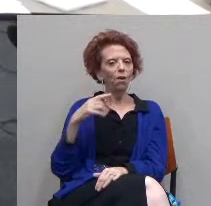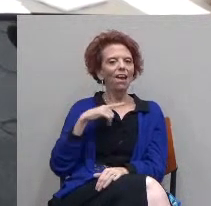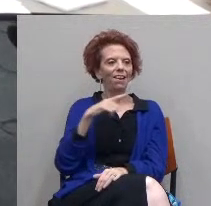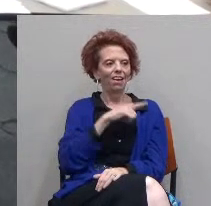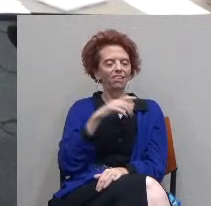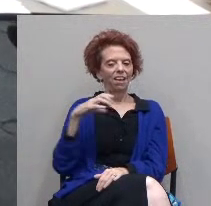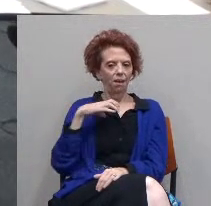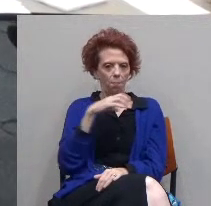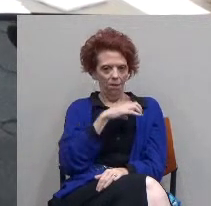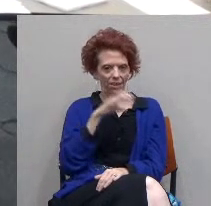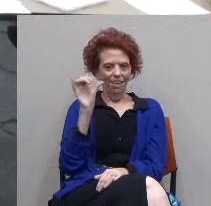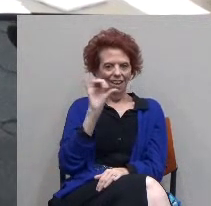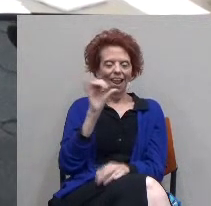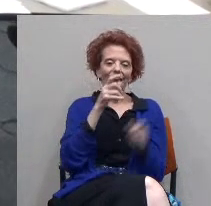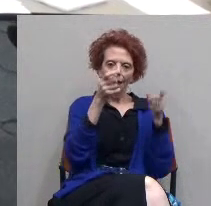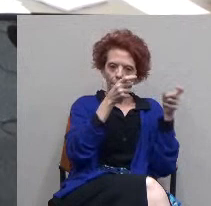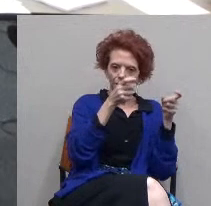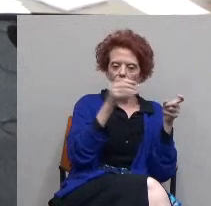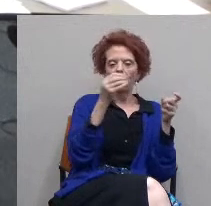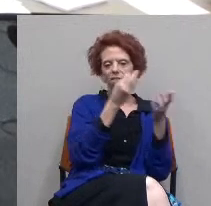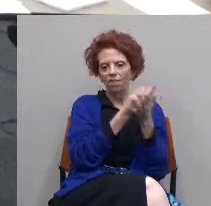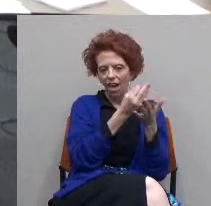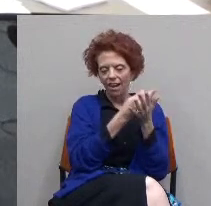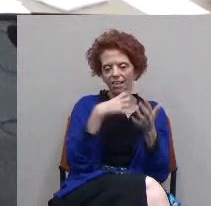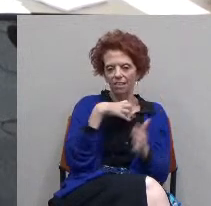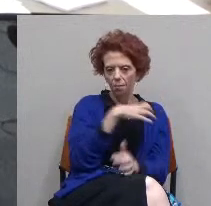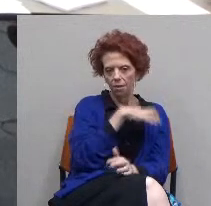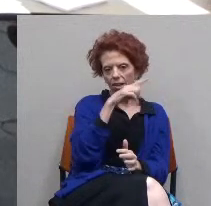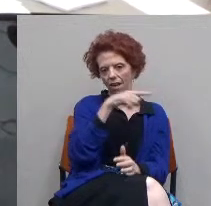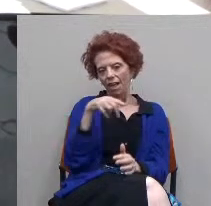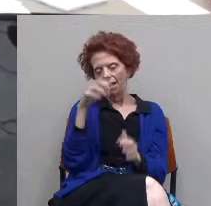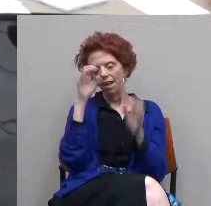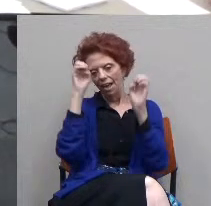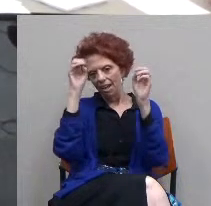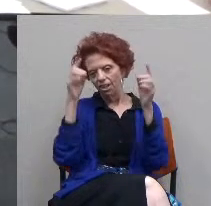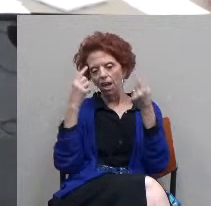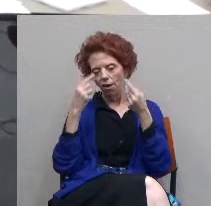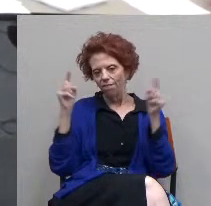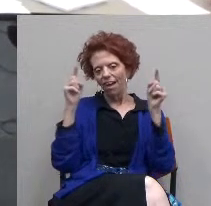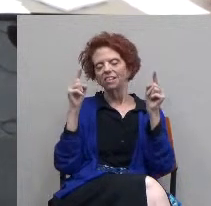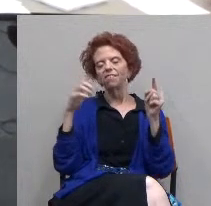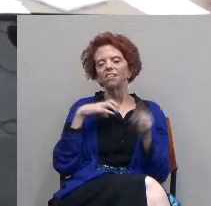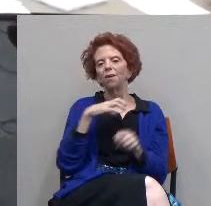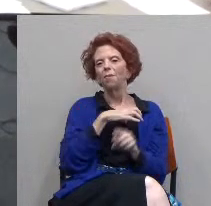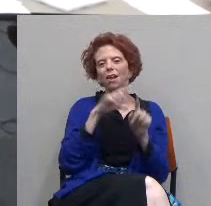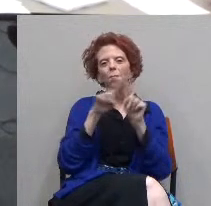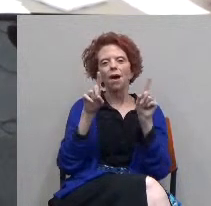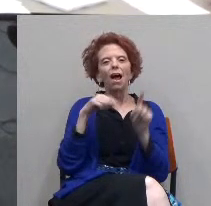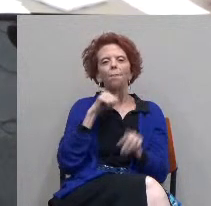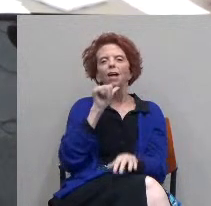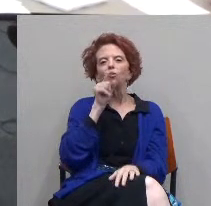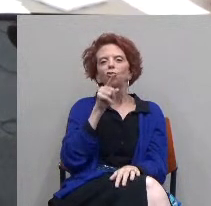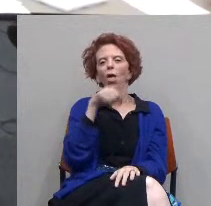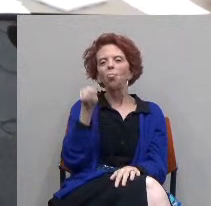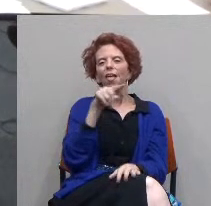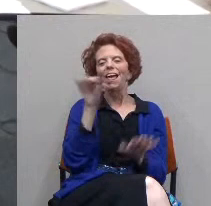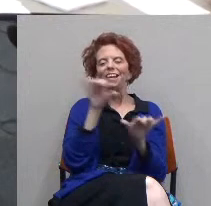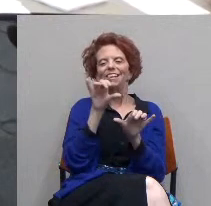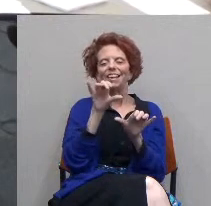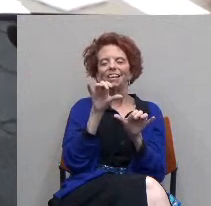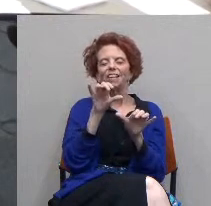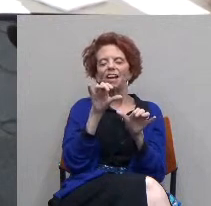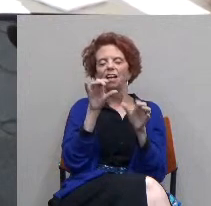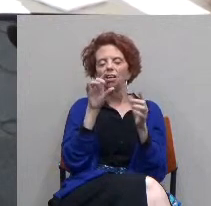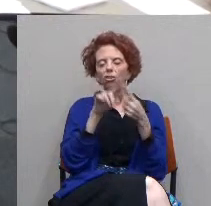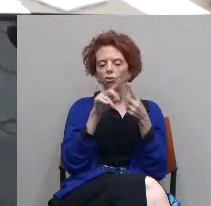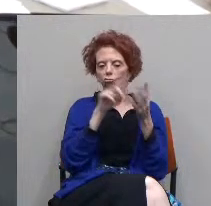legislative committee, like there's Administration and Finance Committee and Educator Effectiveness Committee. I'm not sure that they necessarily vetted